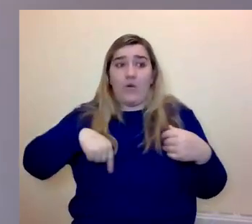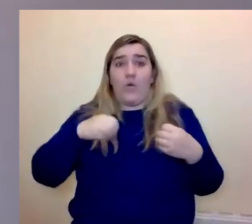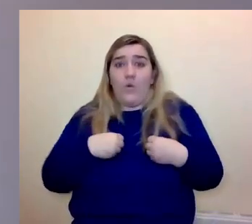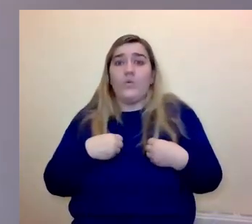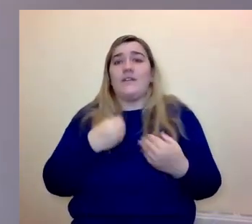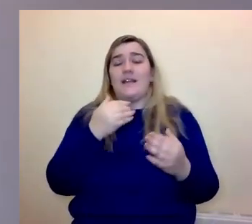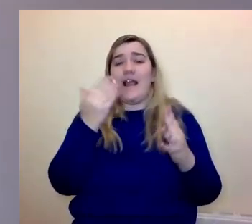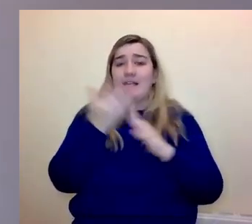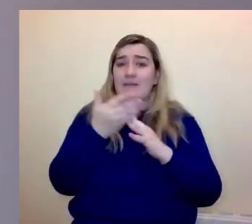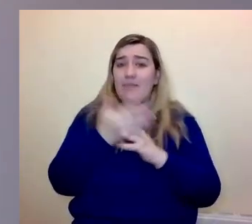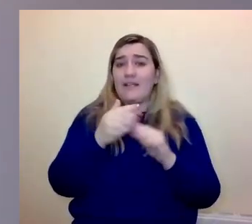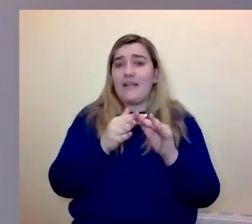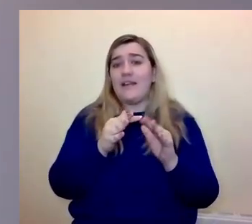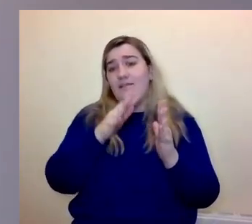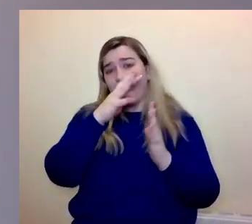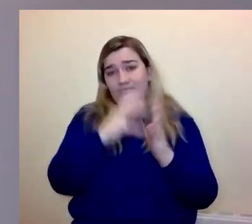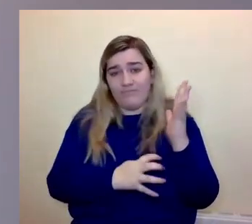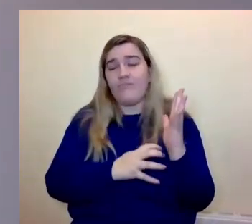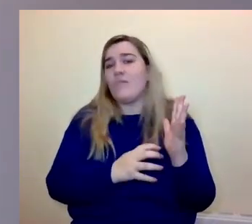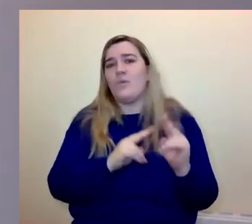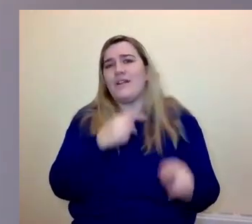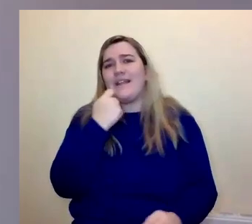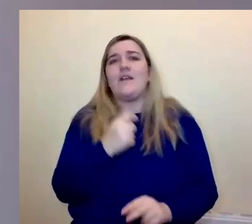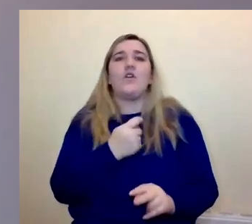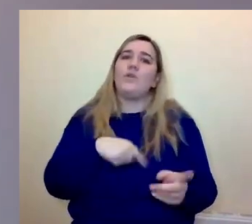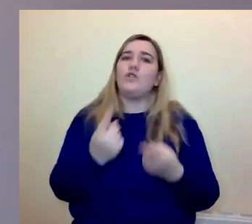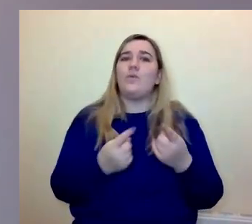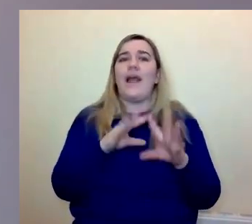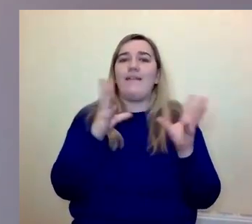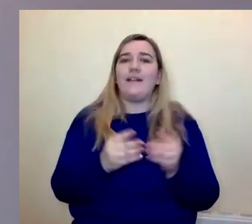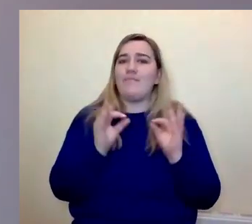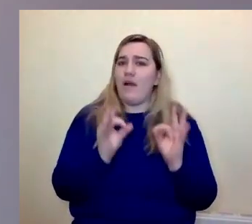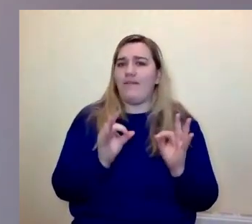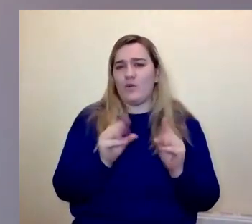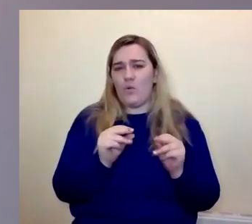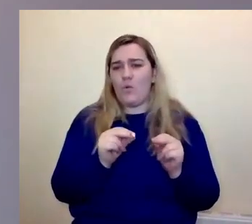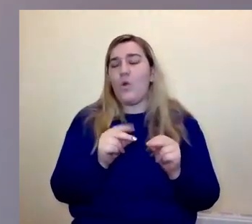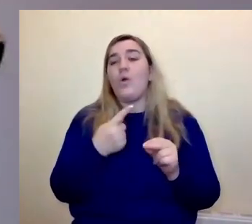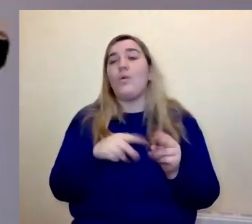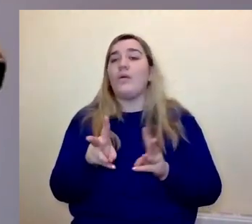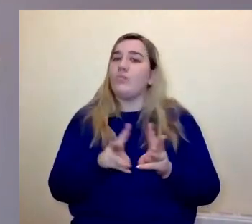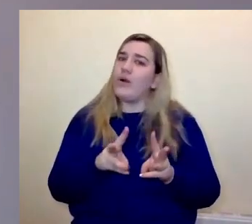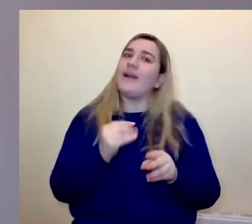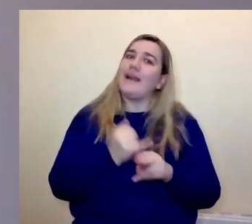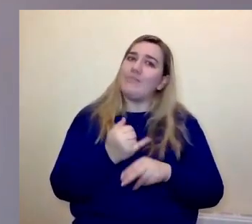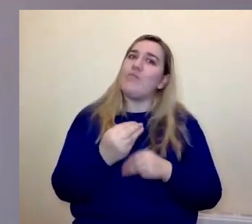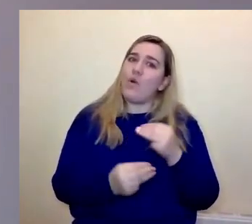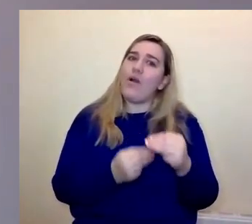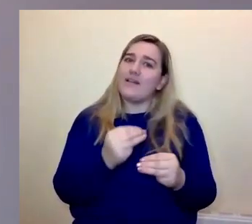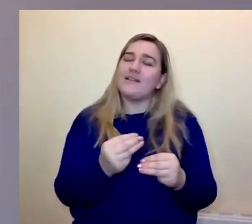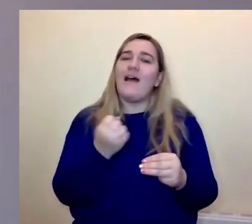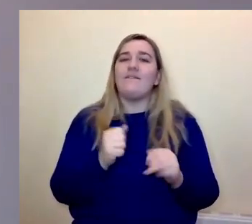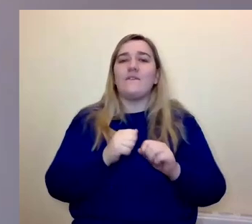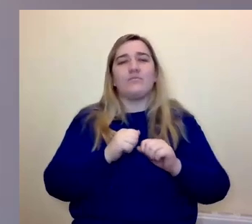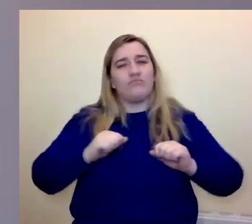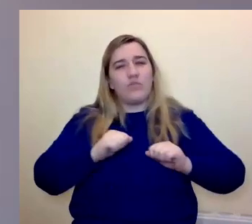Decision Support Service don't claim to do everything perfectly. I think we are very much a work in progress, and perhaps always will be. There'll always be room for improvement,